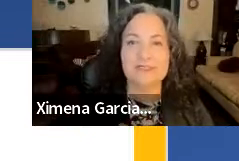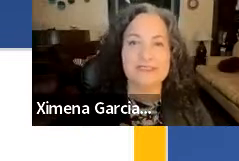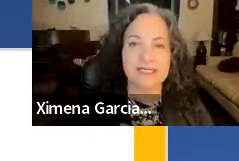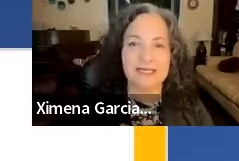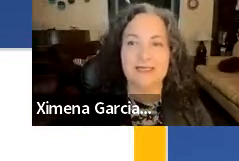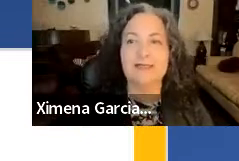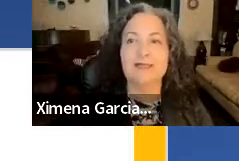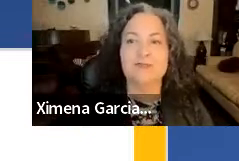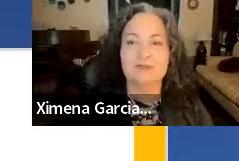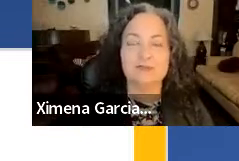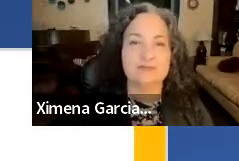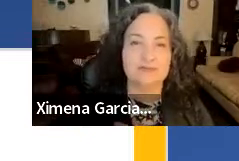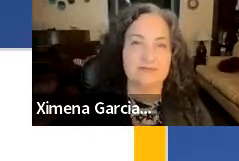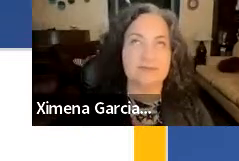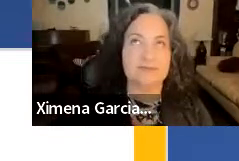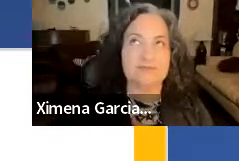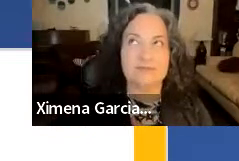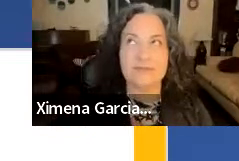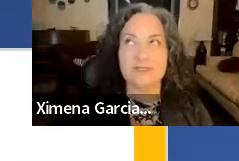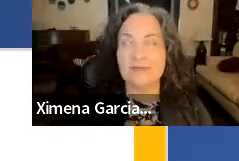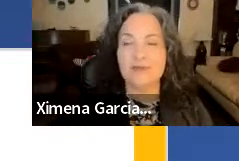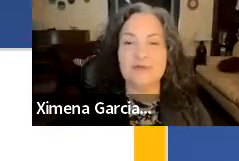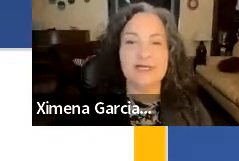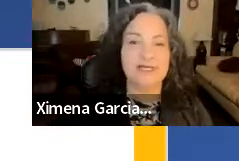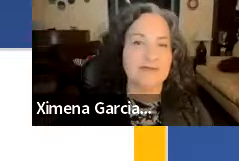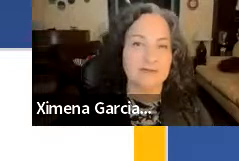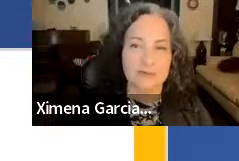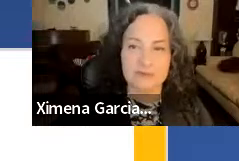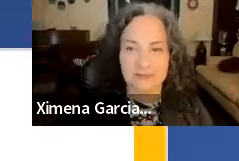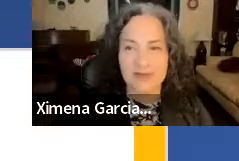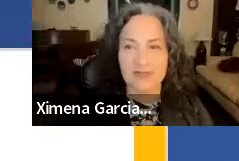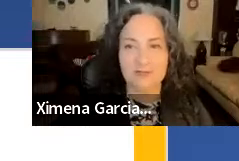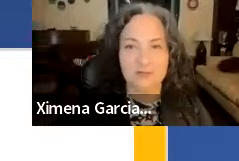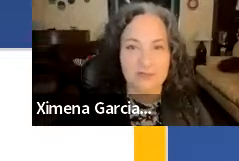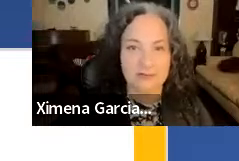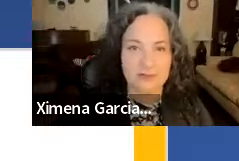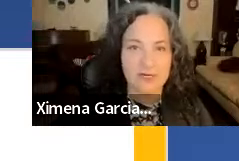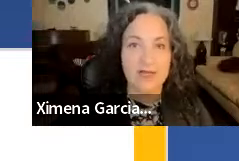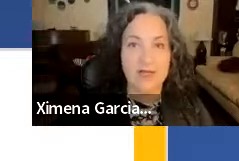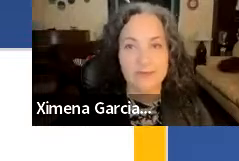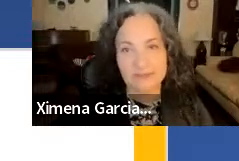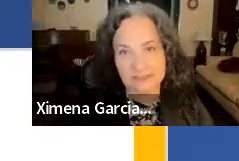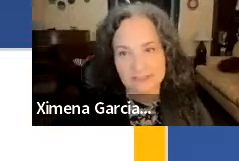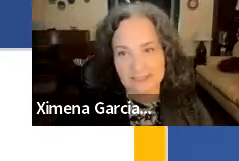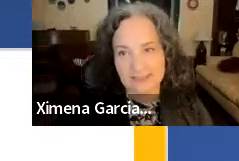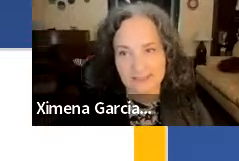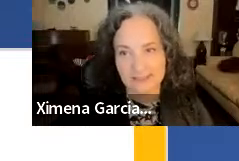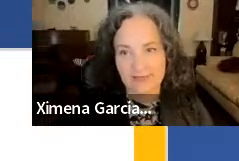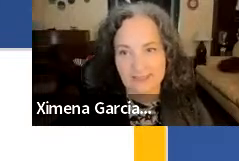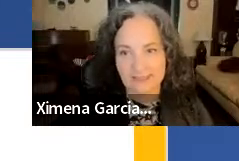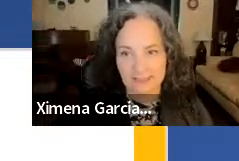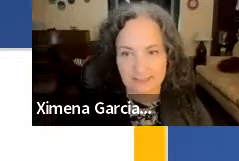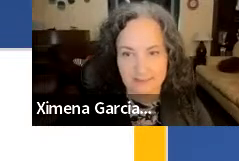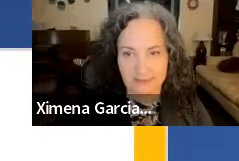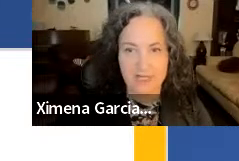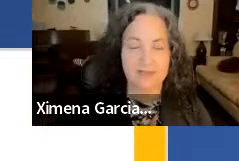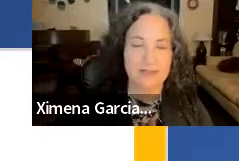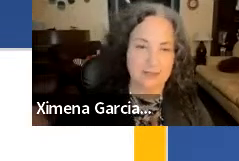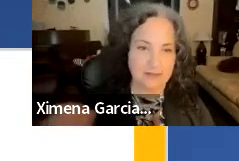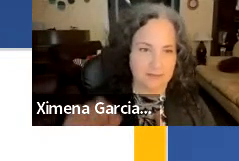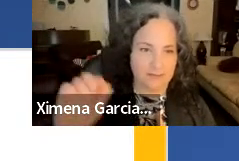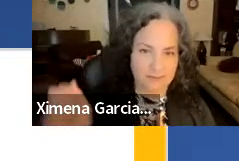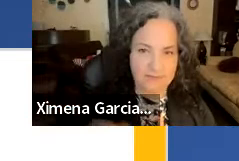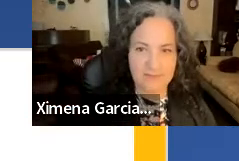providers are once again sort of the people that can have the most impact on whether a person decides to get vaccinated or